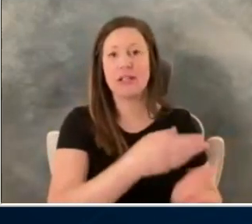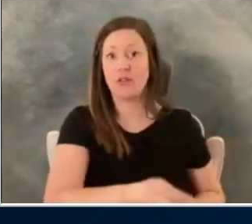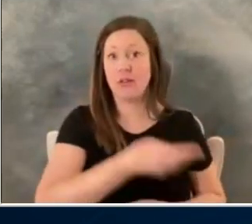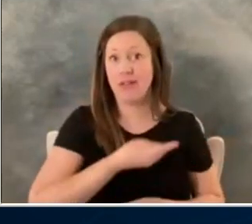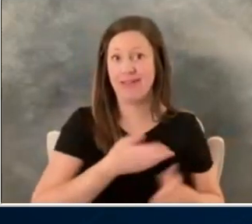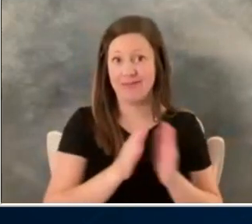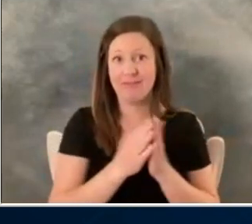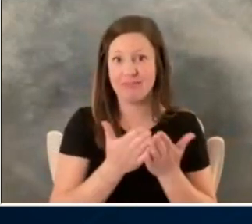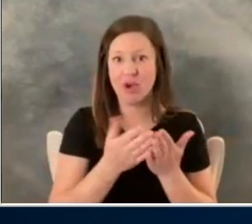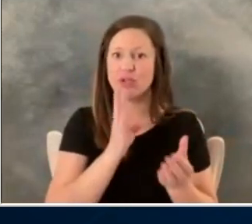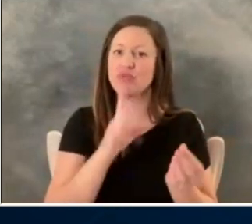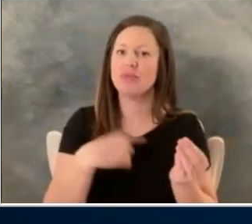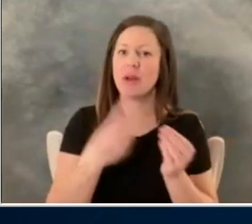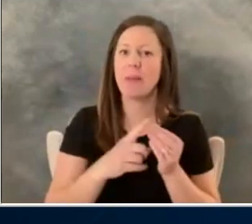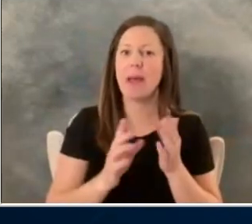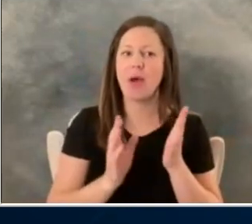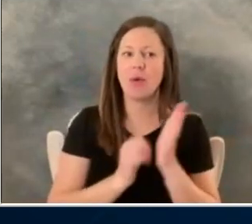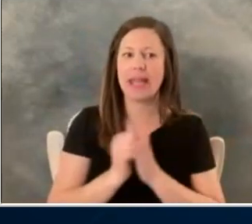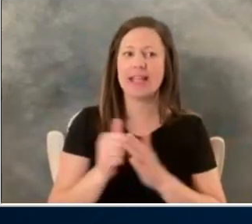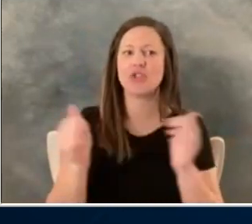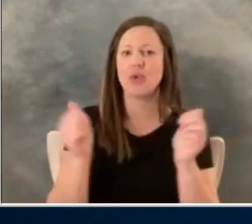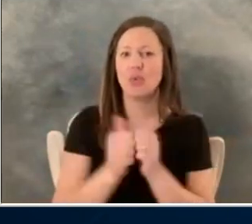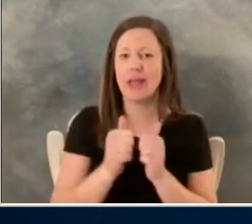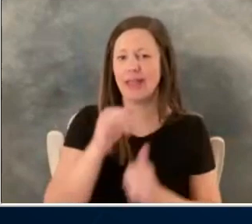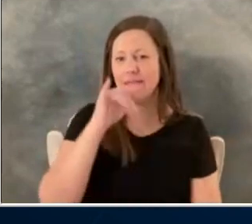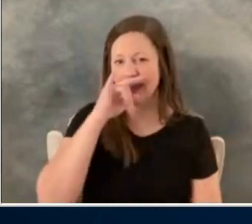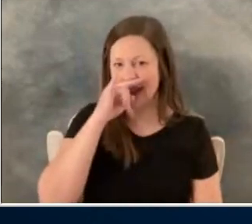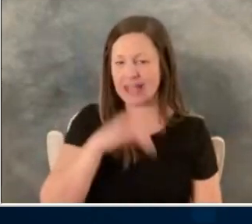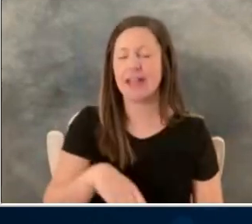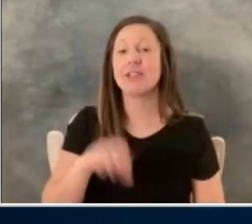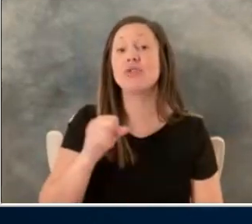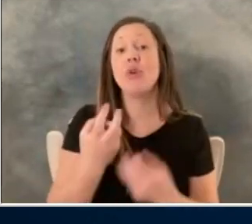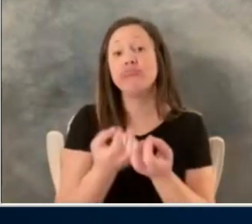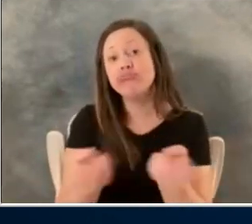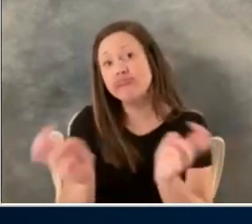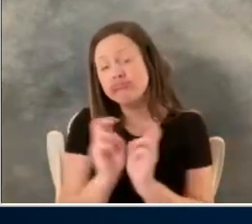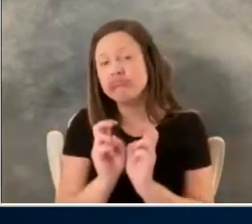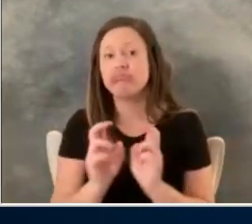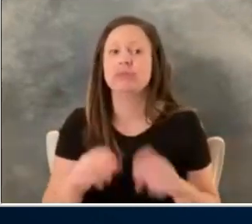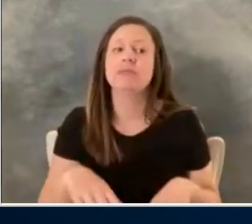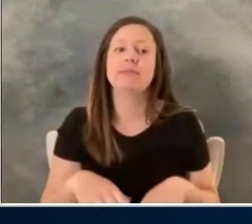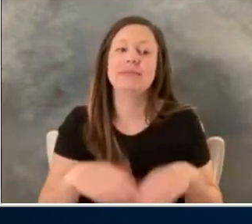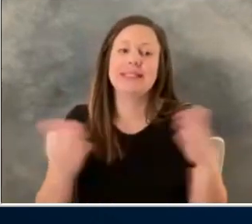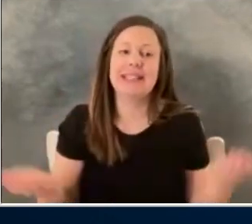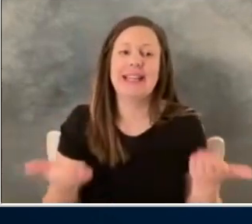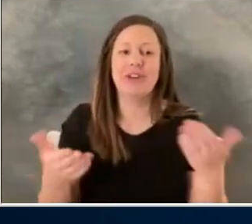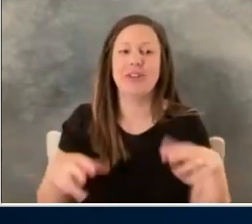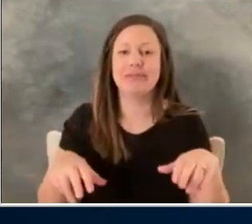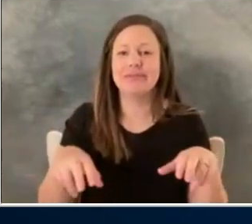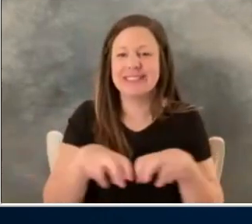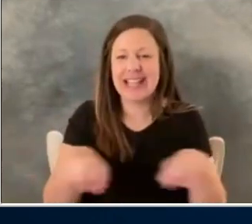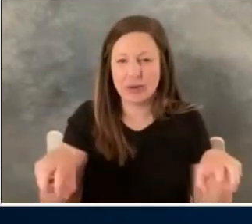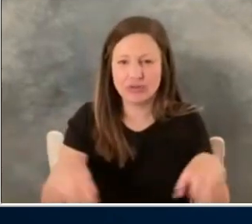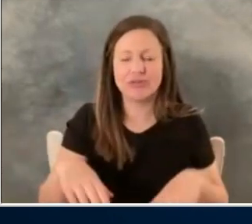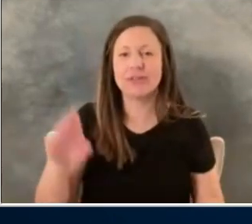about cancer with kids. And so we sat down with them right here on the couch, and Yuri read it to them, and